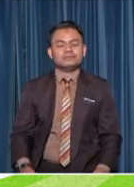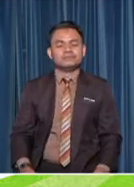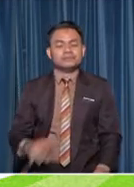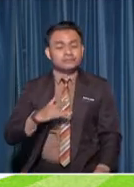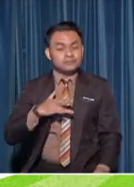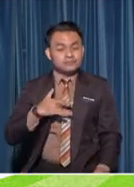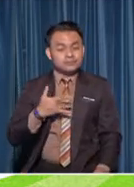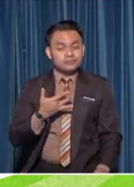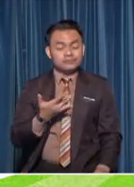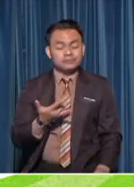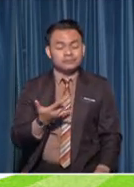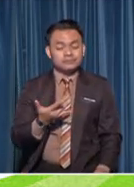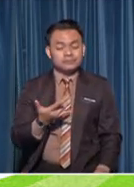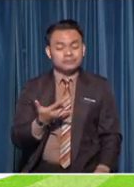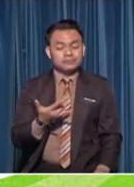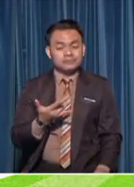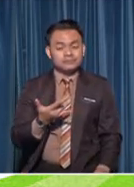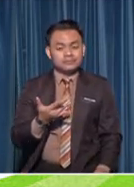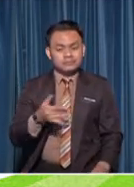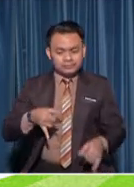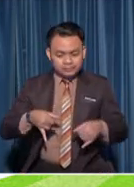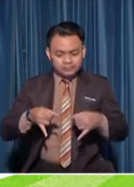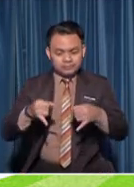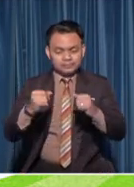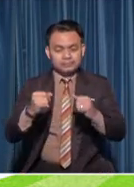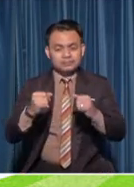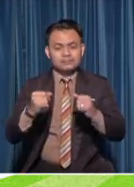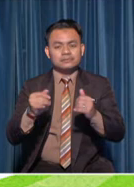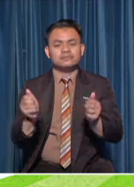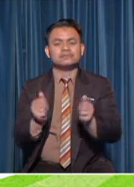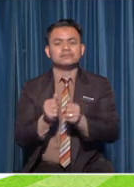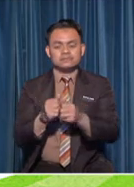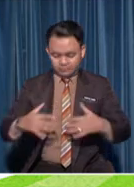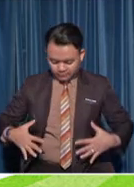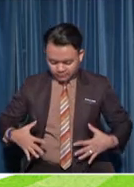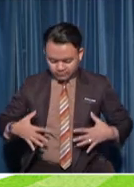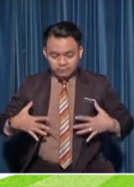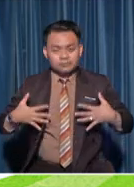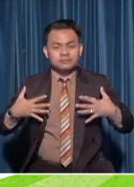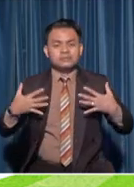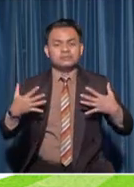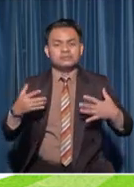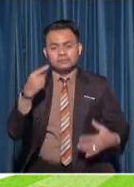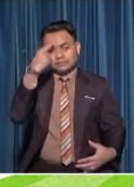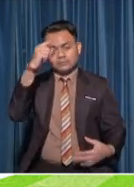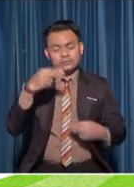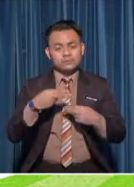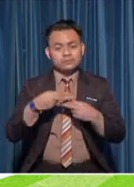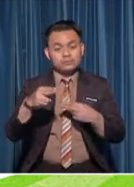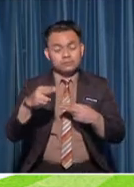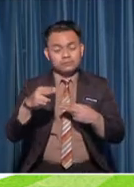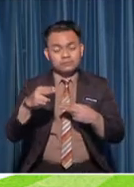Senses work together with the body parts to send information to the